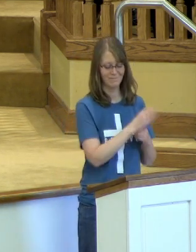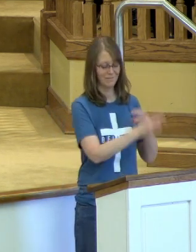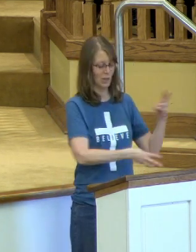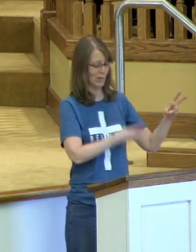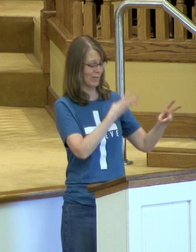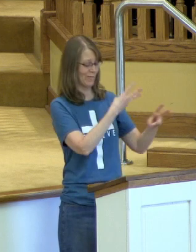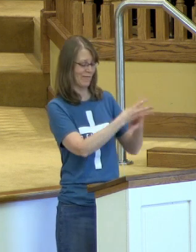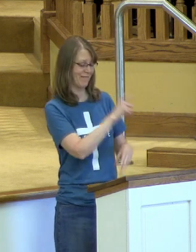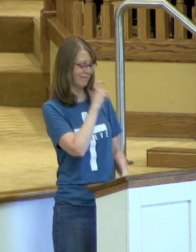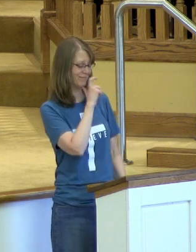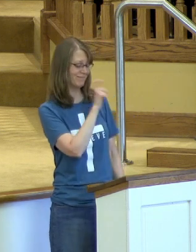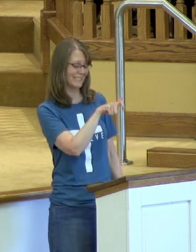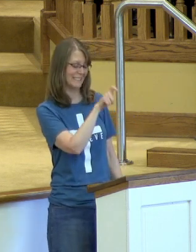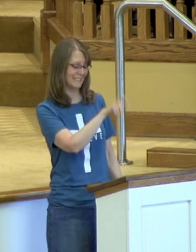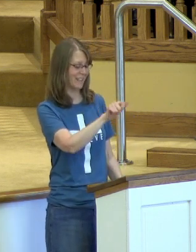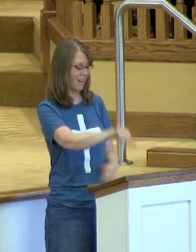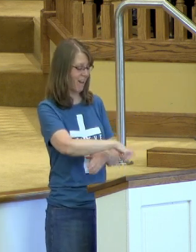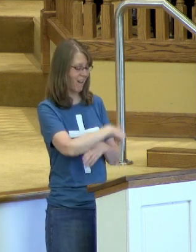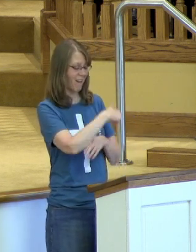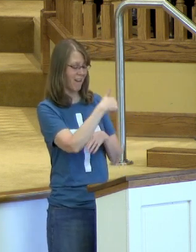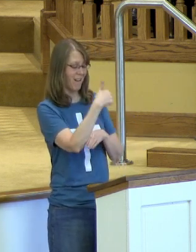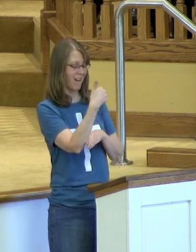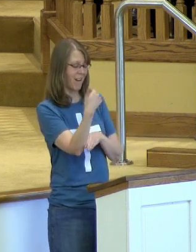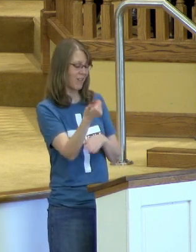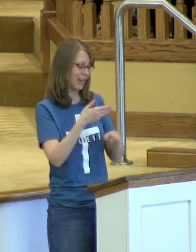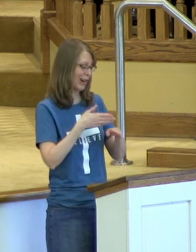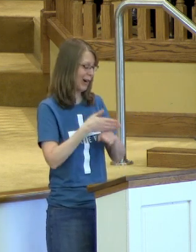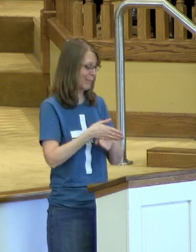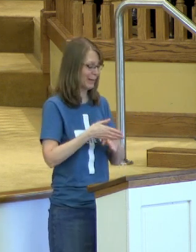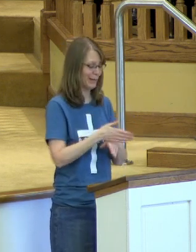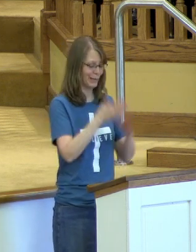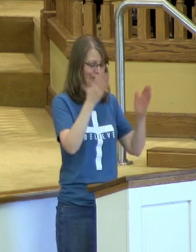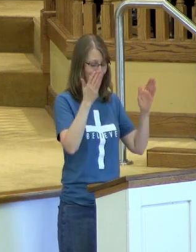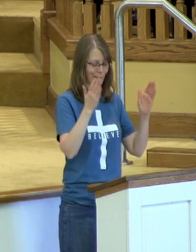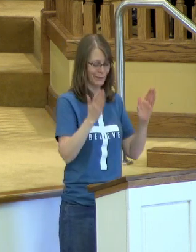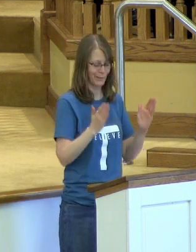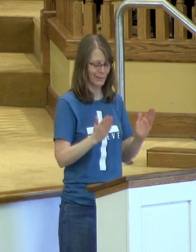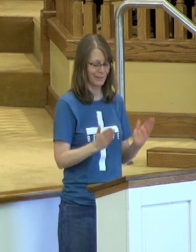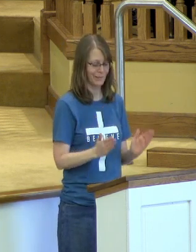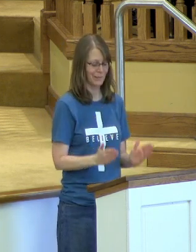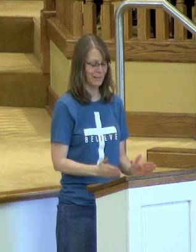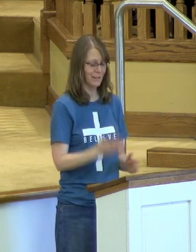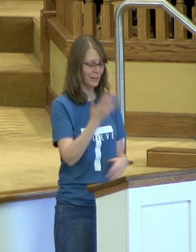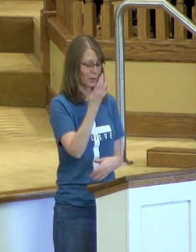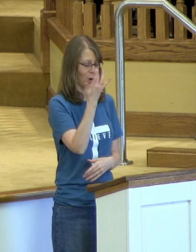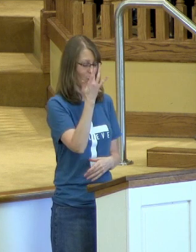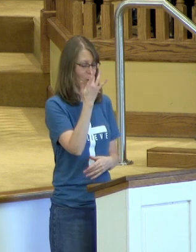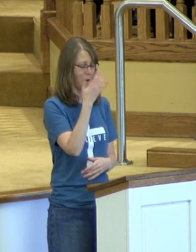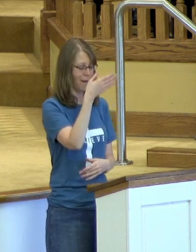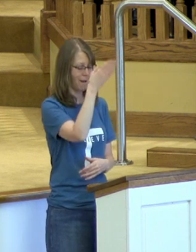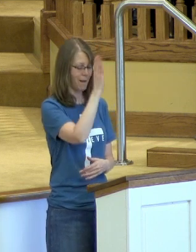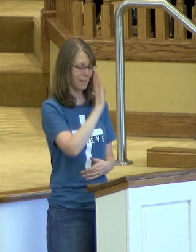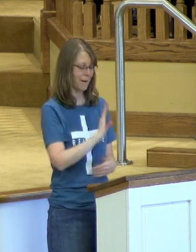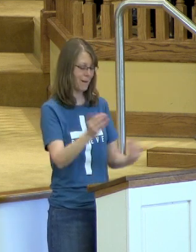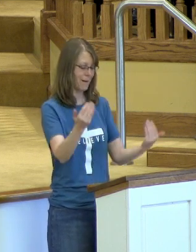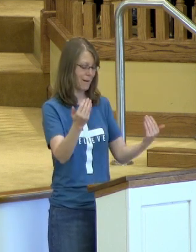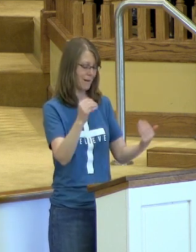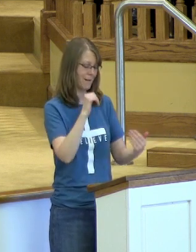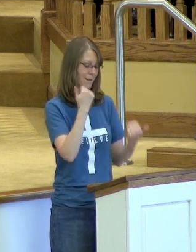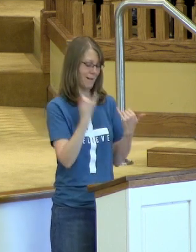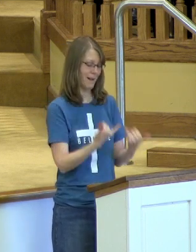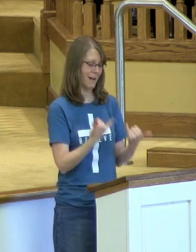The world didn't need another carpenter. So why did God